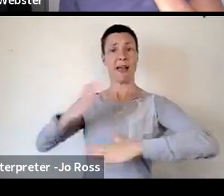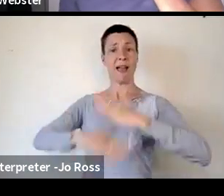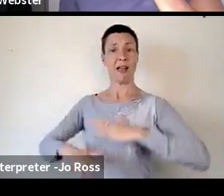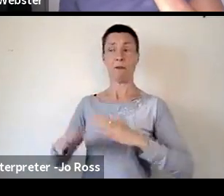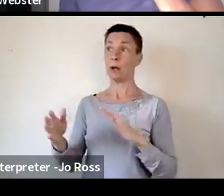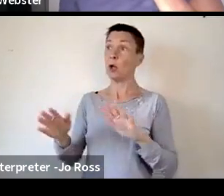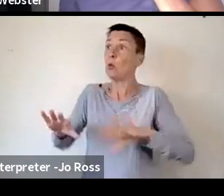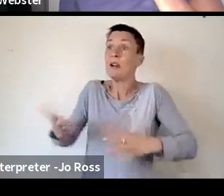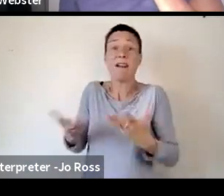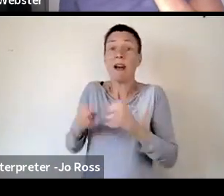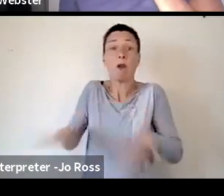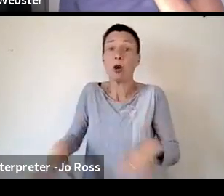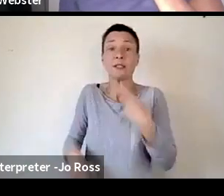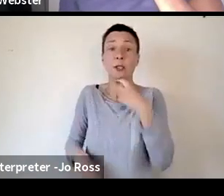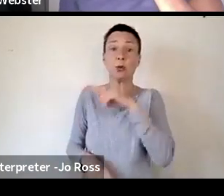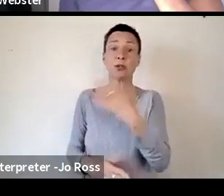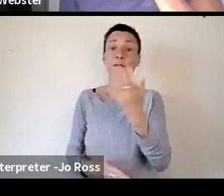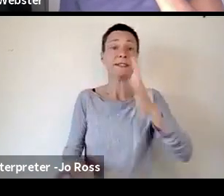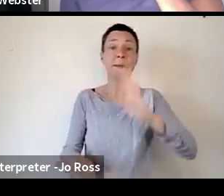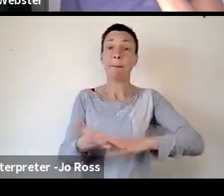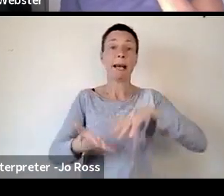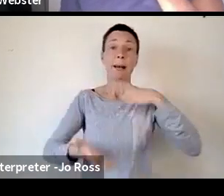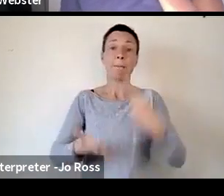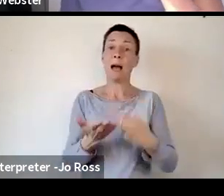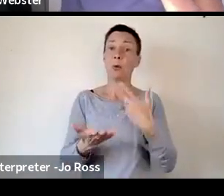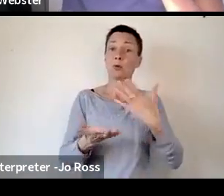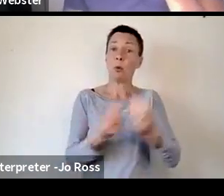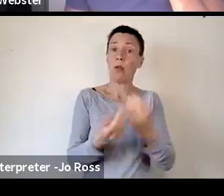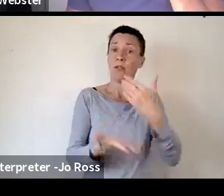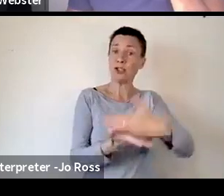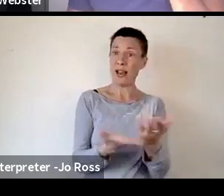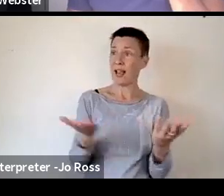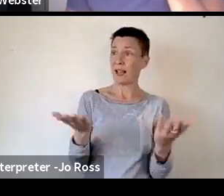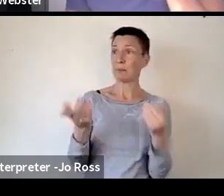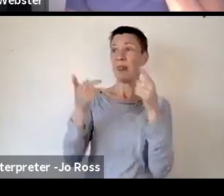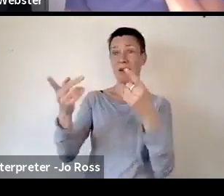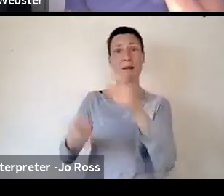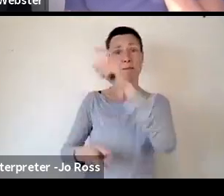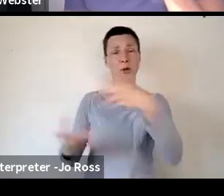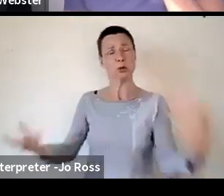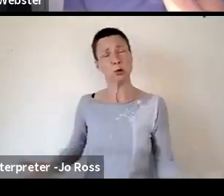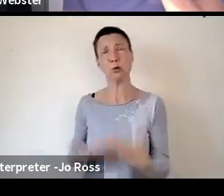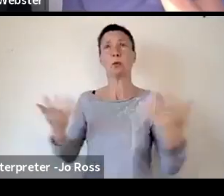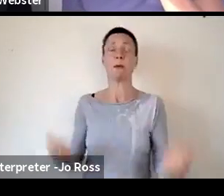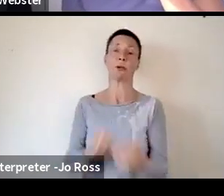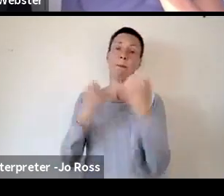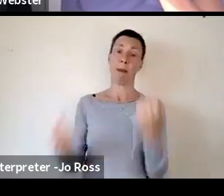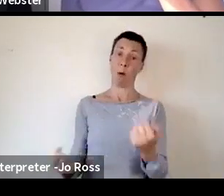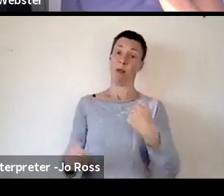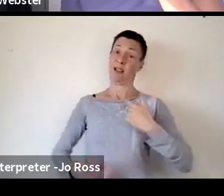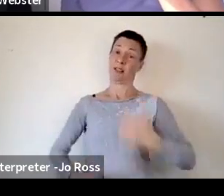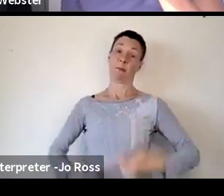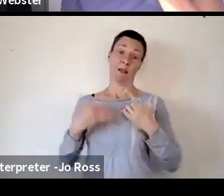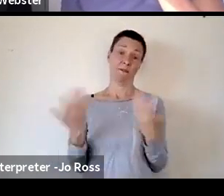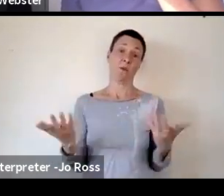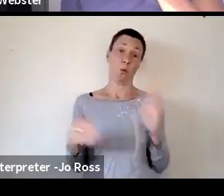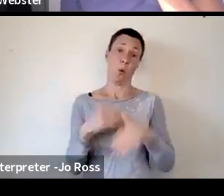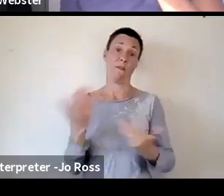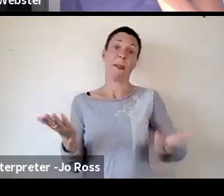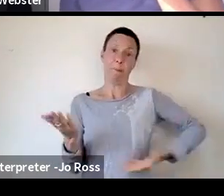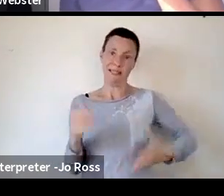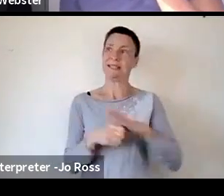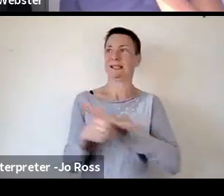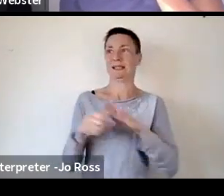you probably wouldn't have lost that 250 million. Is my opinion, and is something that I'm putting forward. So I think that's my view on it as well in terms of the business case,